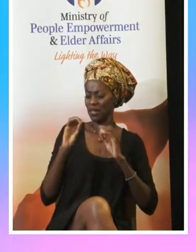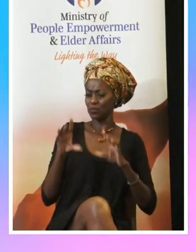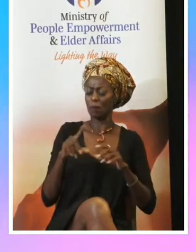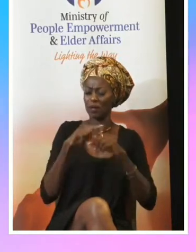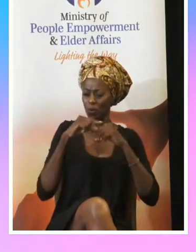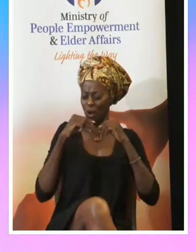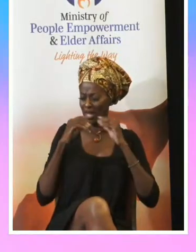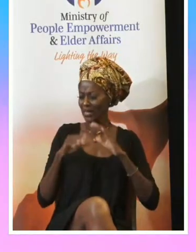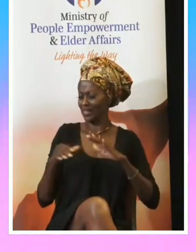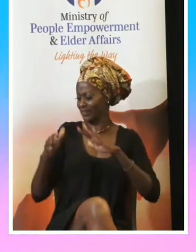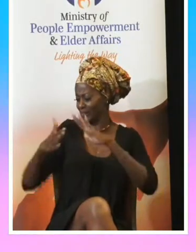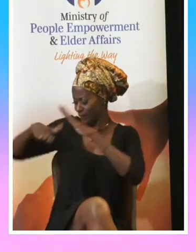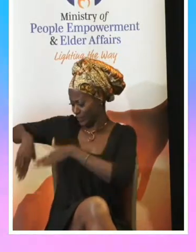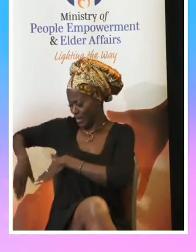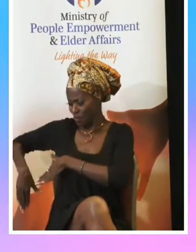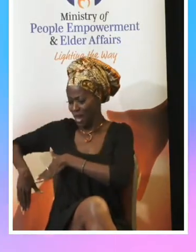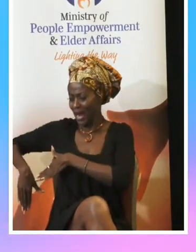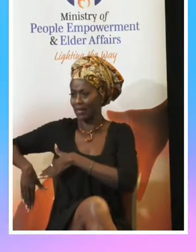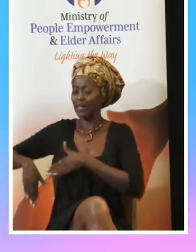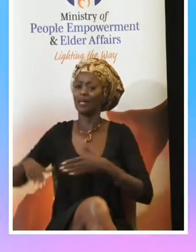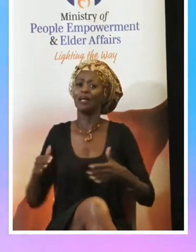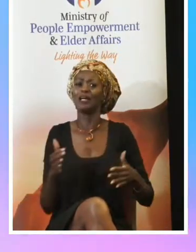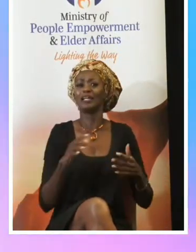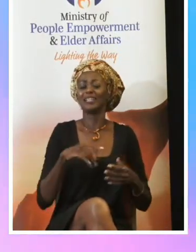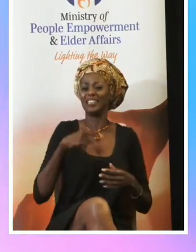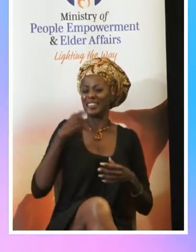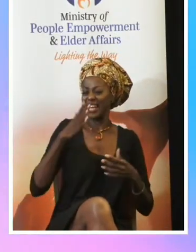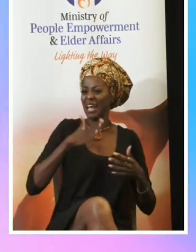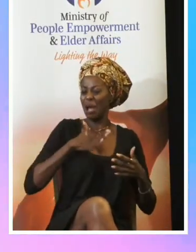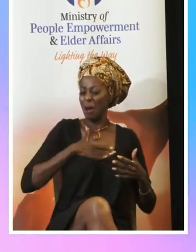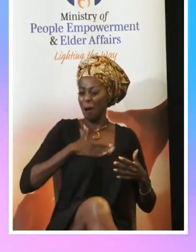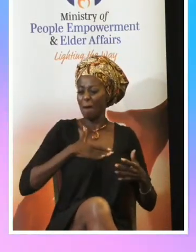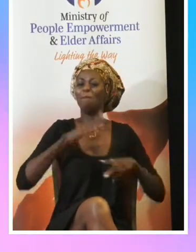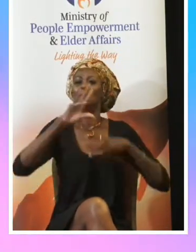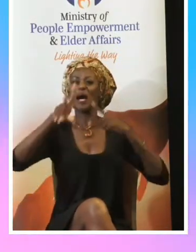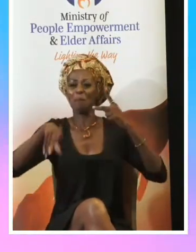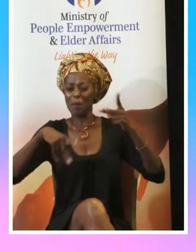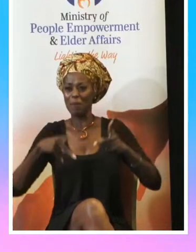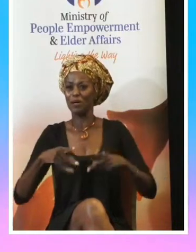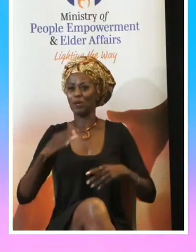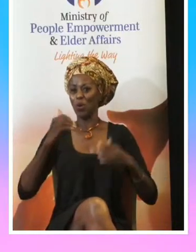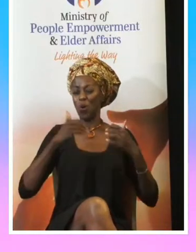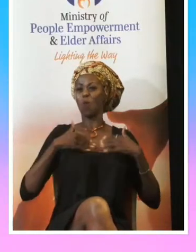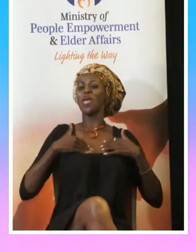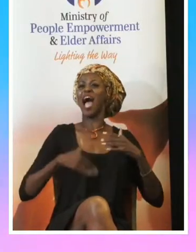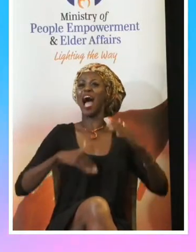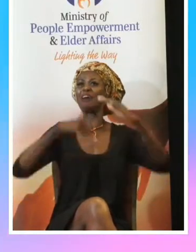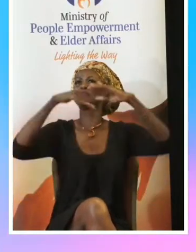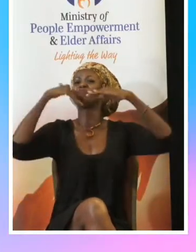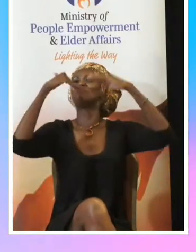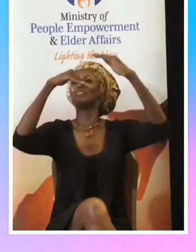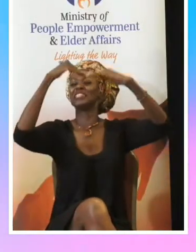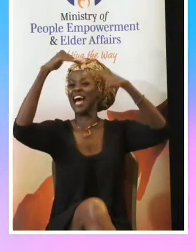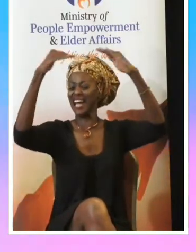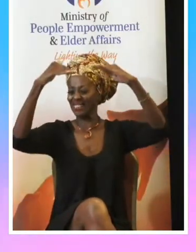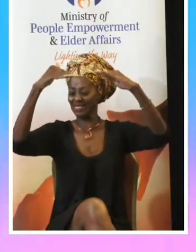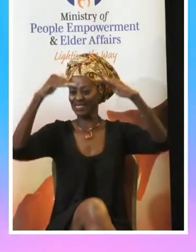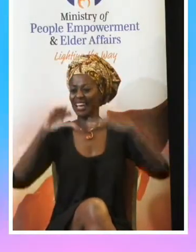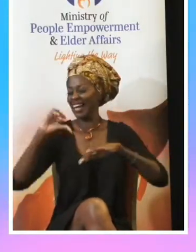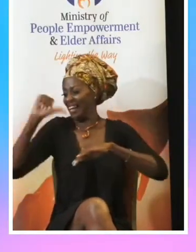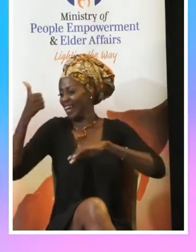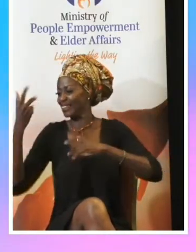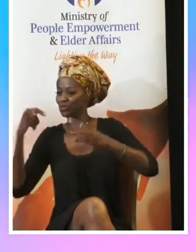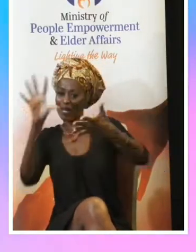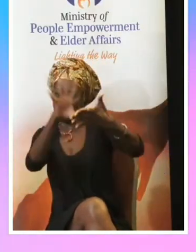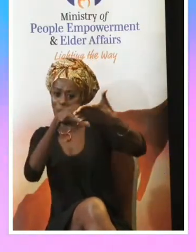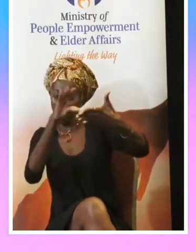about his people. We set standards others only try to imitate. And it's true, we do. We do set standards.